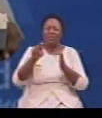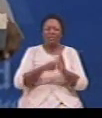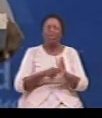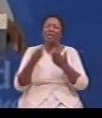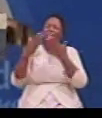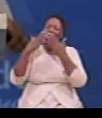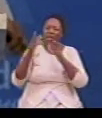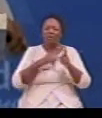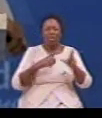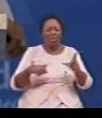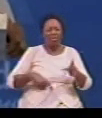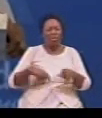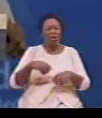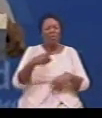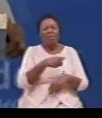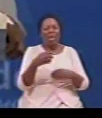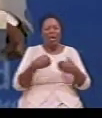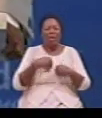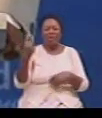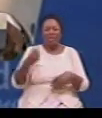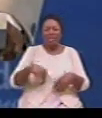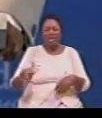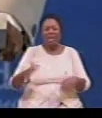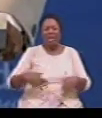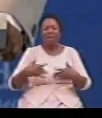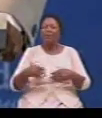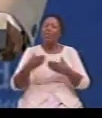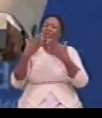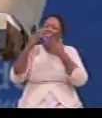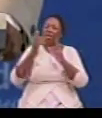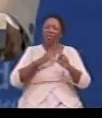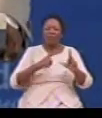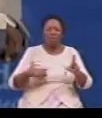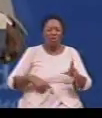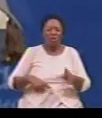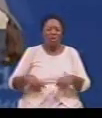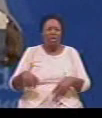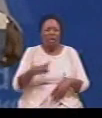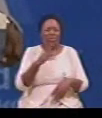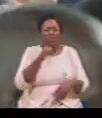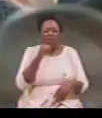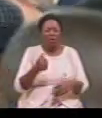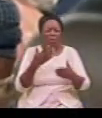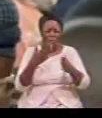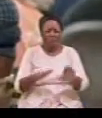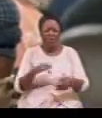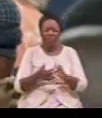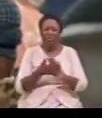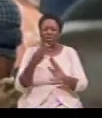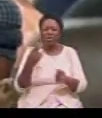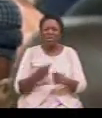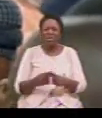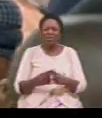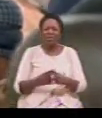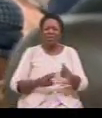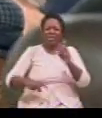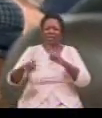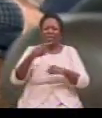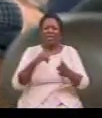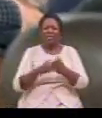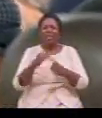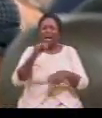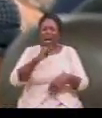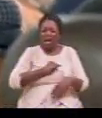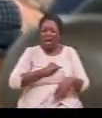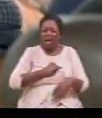Lord. They have eternal life. Thank you, Lord. They will not perish. Say, I will not